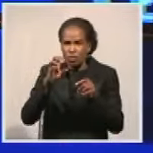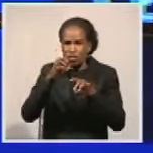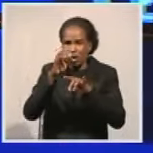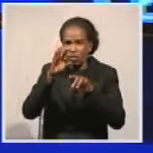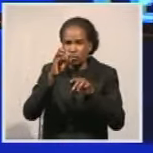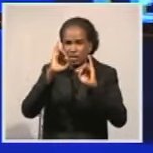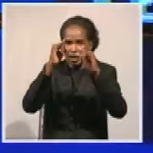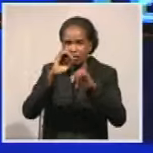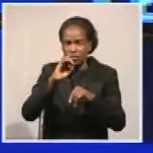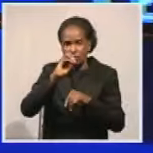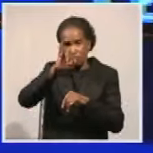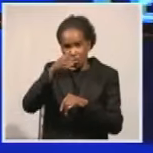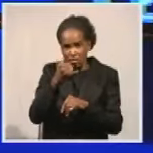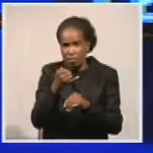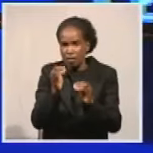Ucho.